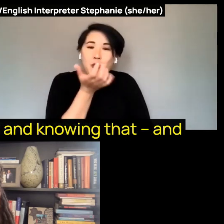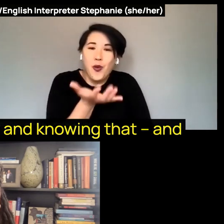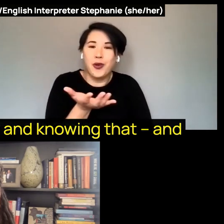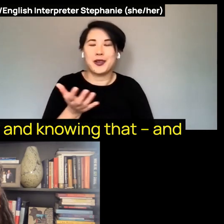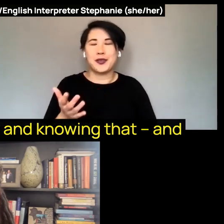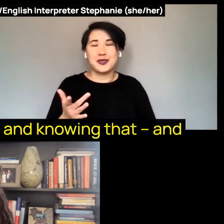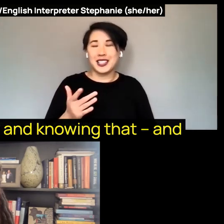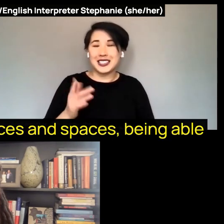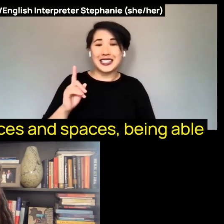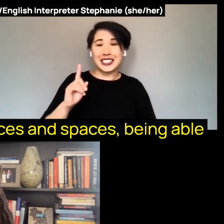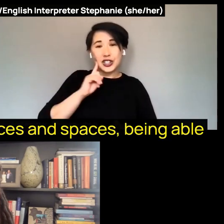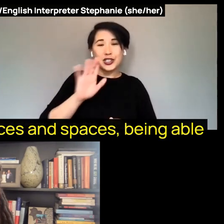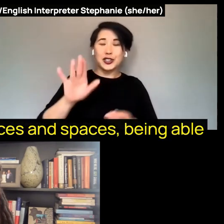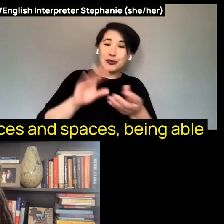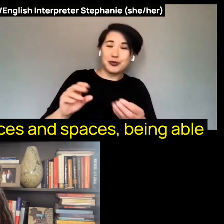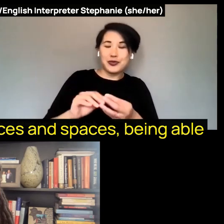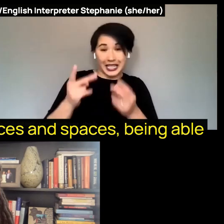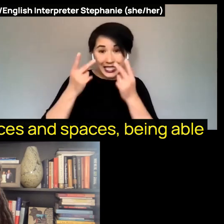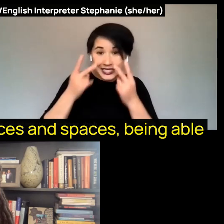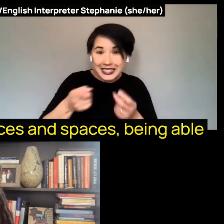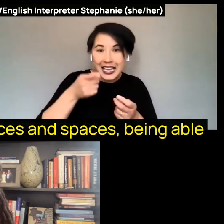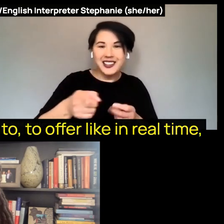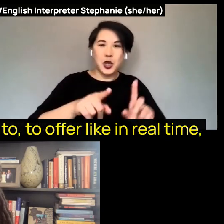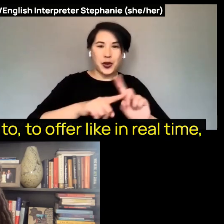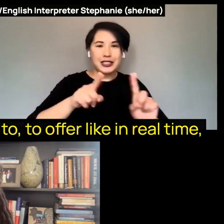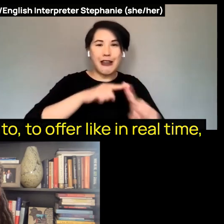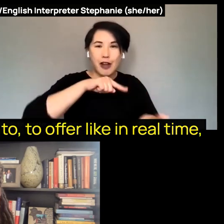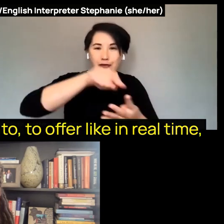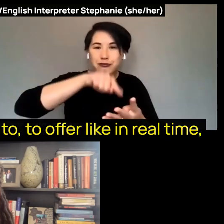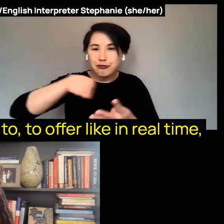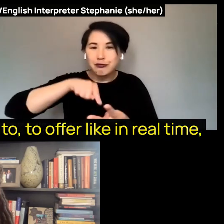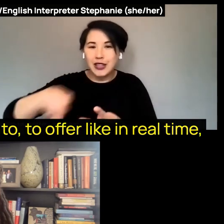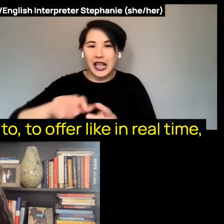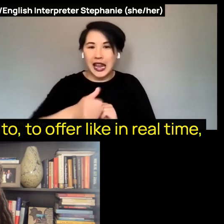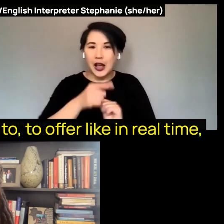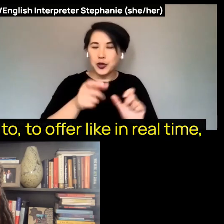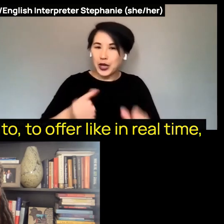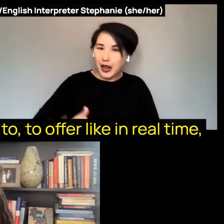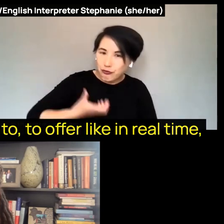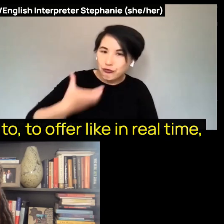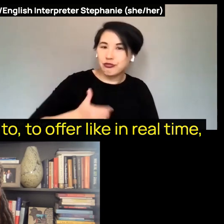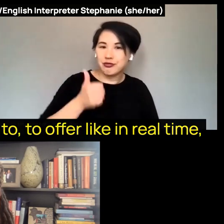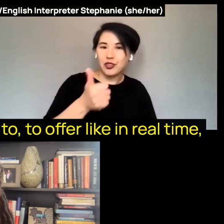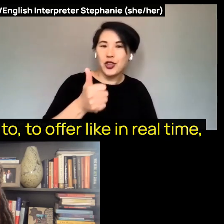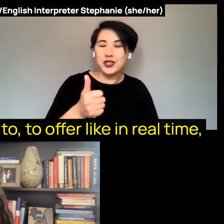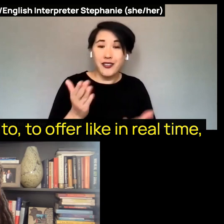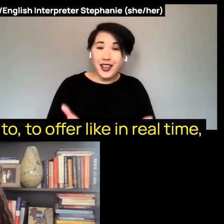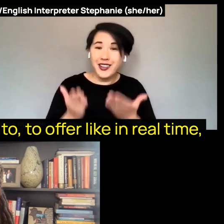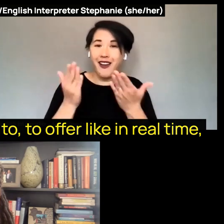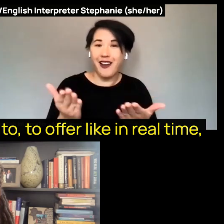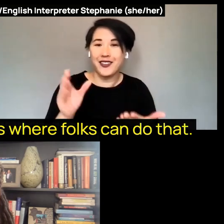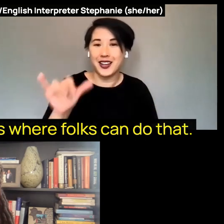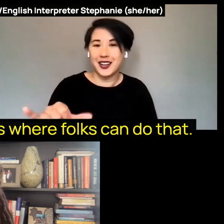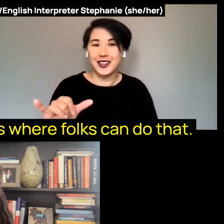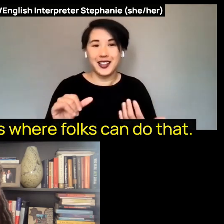knowing that and seeing you in different places and spaces, being able to bring that to life and to offer like in